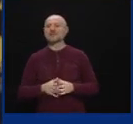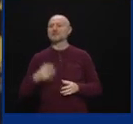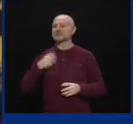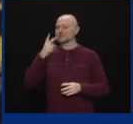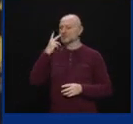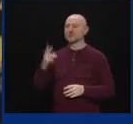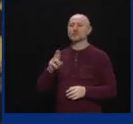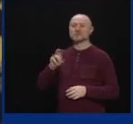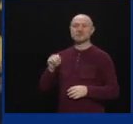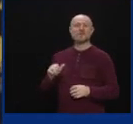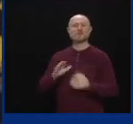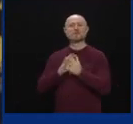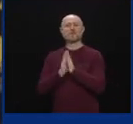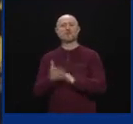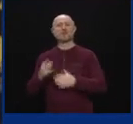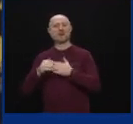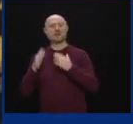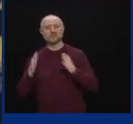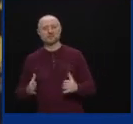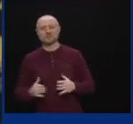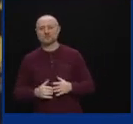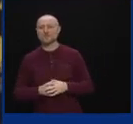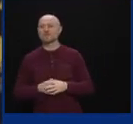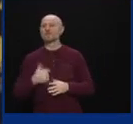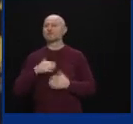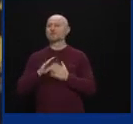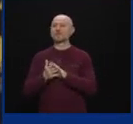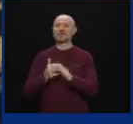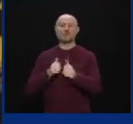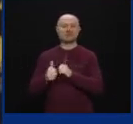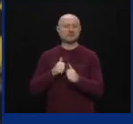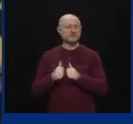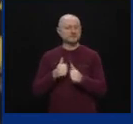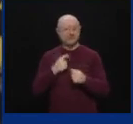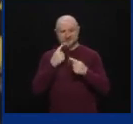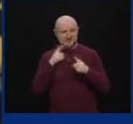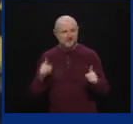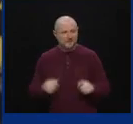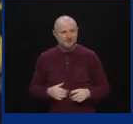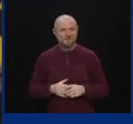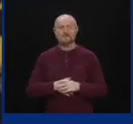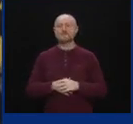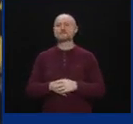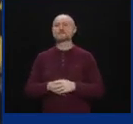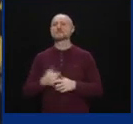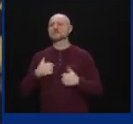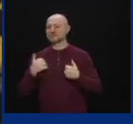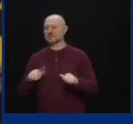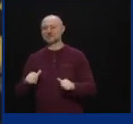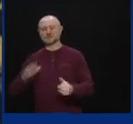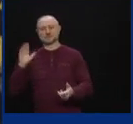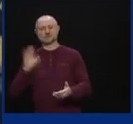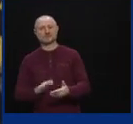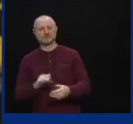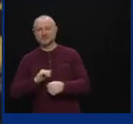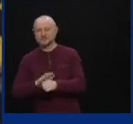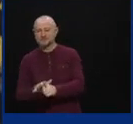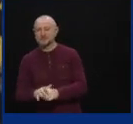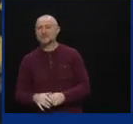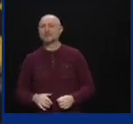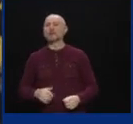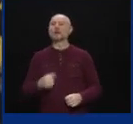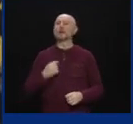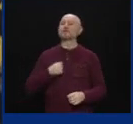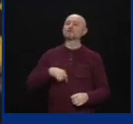the competitiveness that we need to succeed as we come through this pandemic. And when I stood on the White House lawn with him and